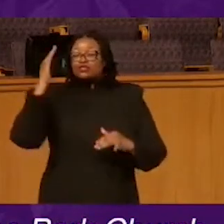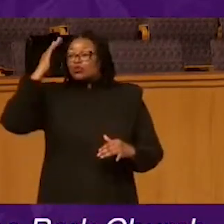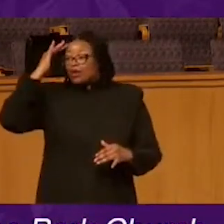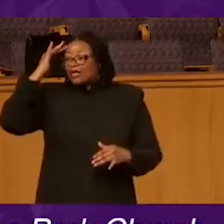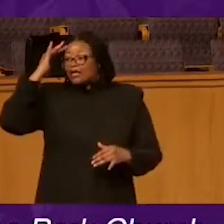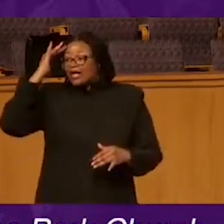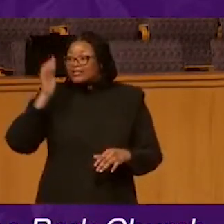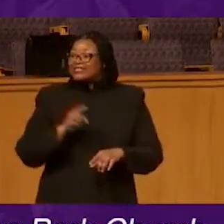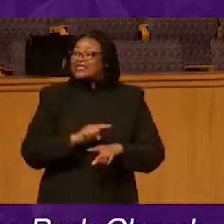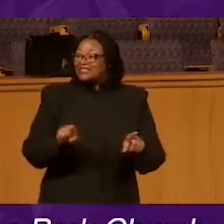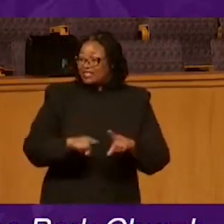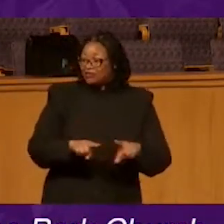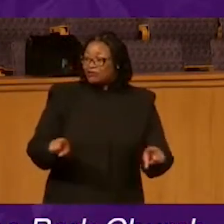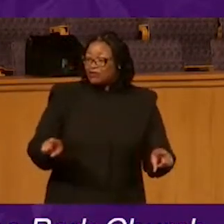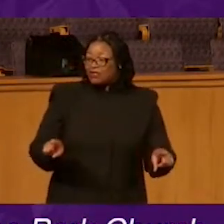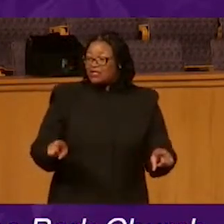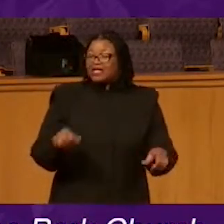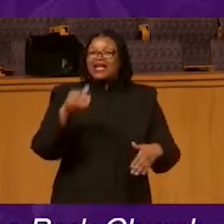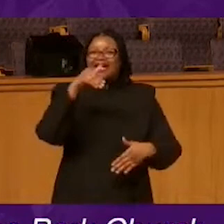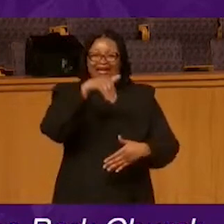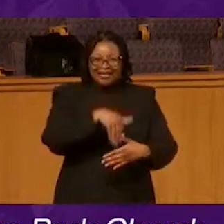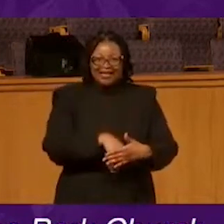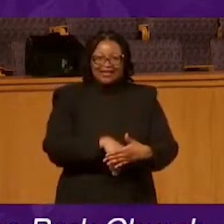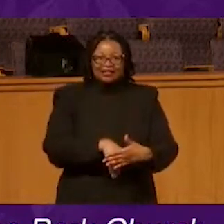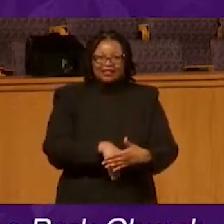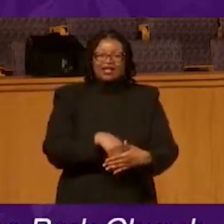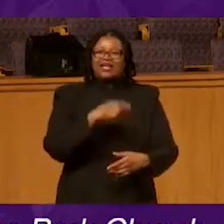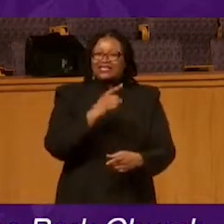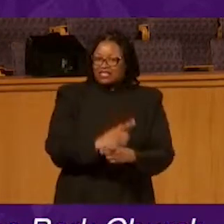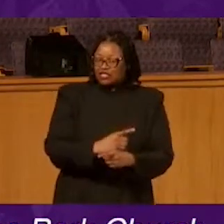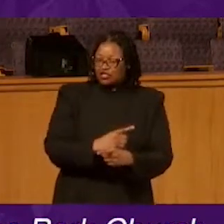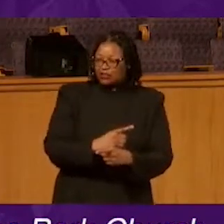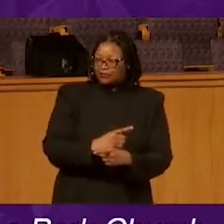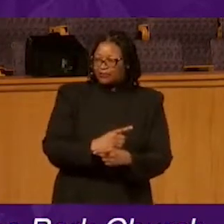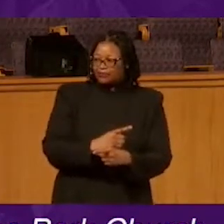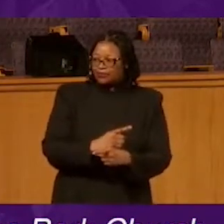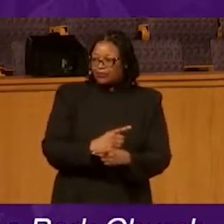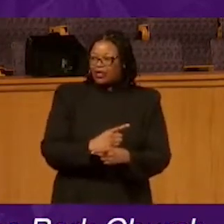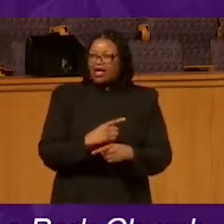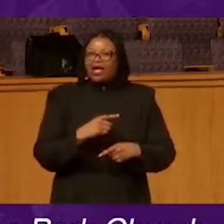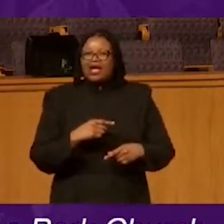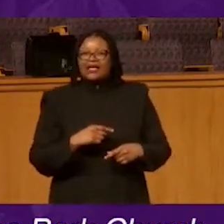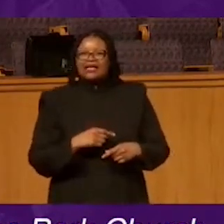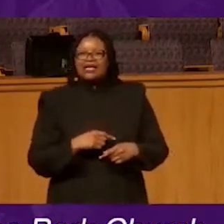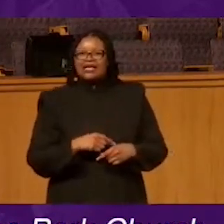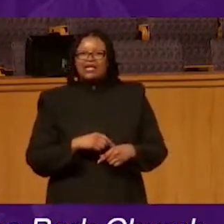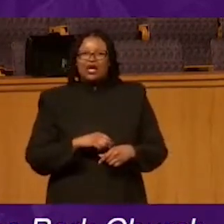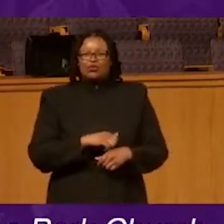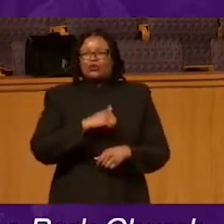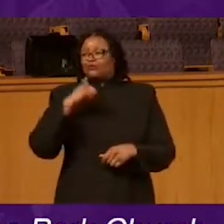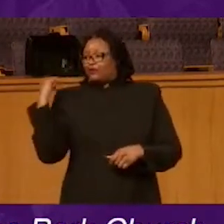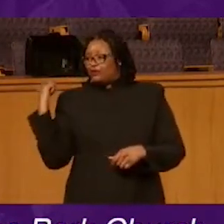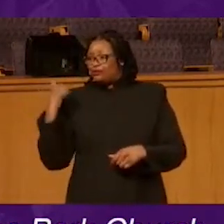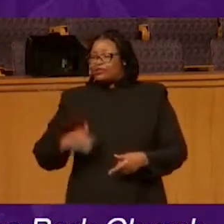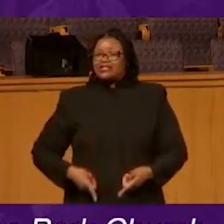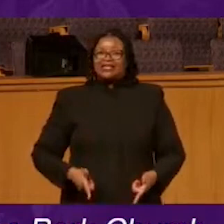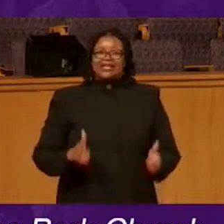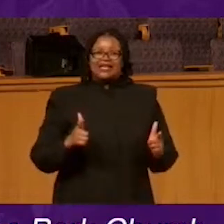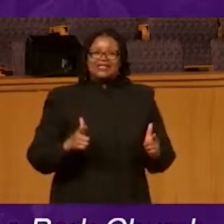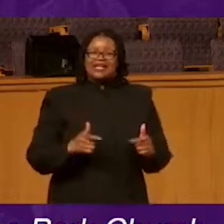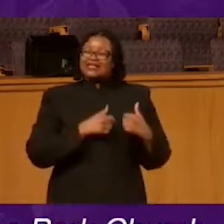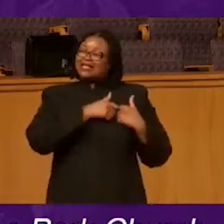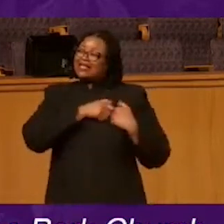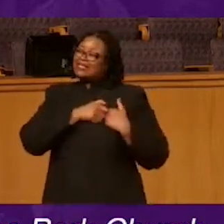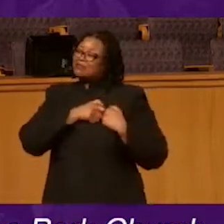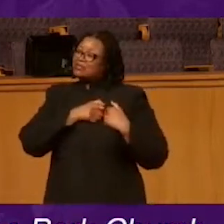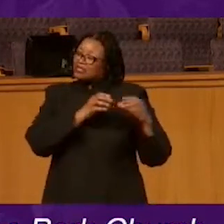the difference in intention. And he refused to allow the intimacy to